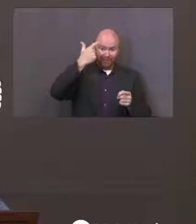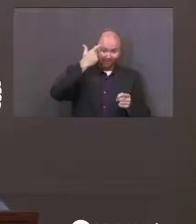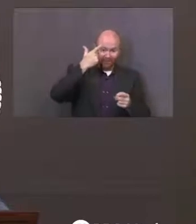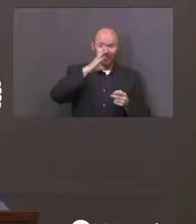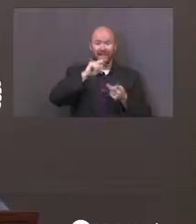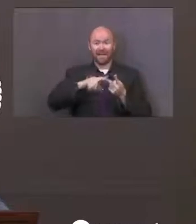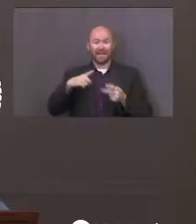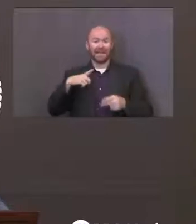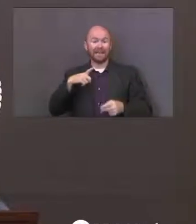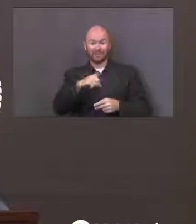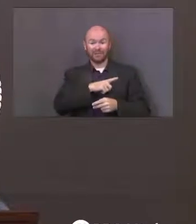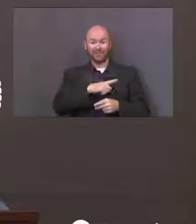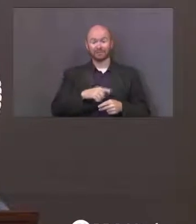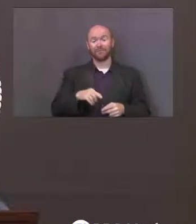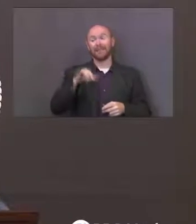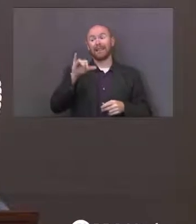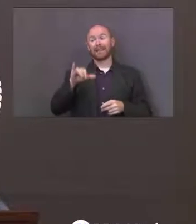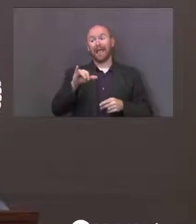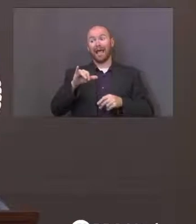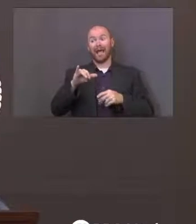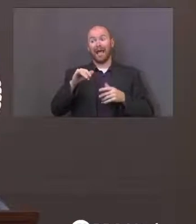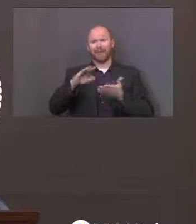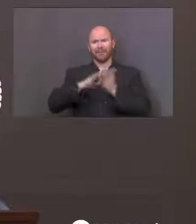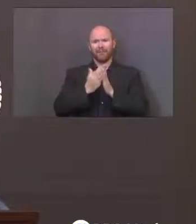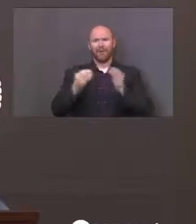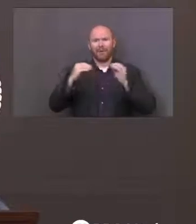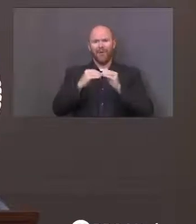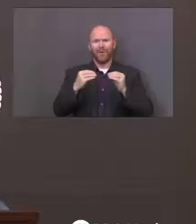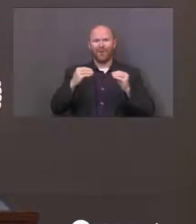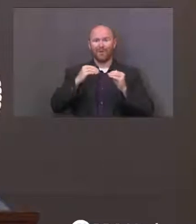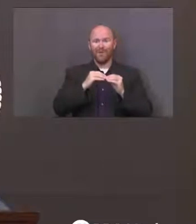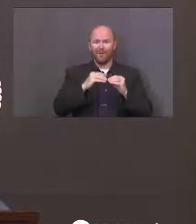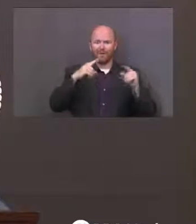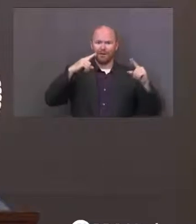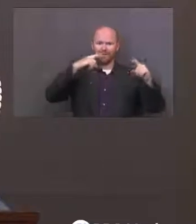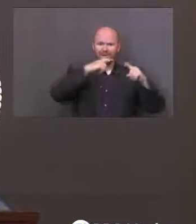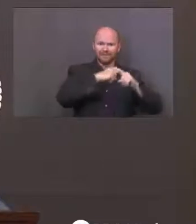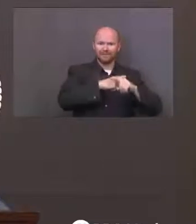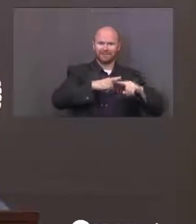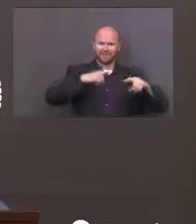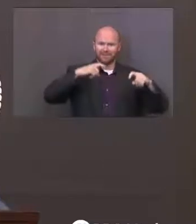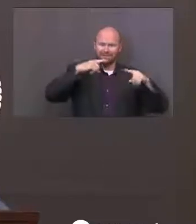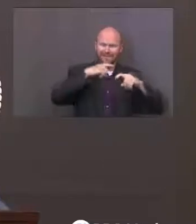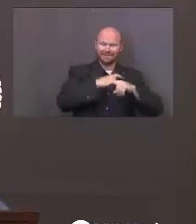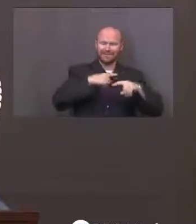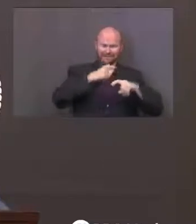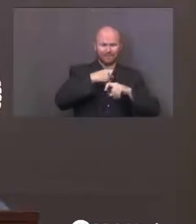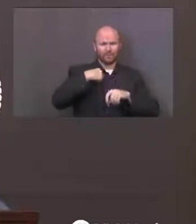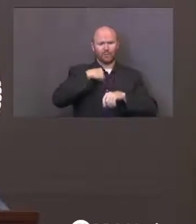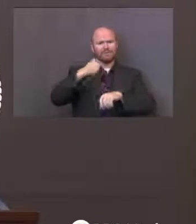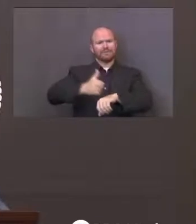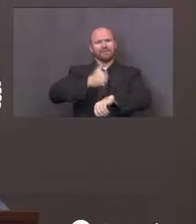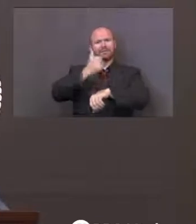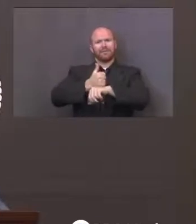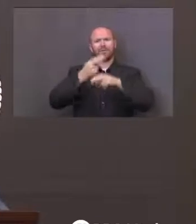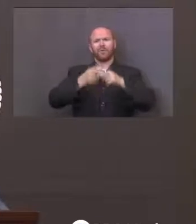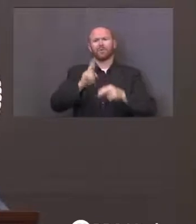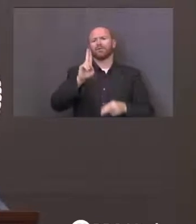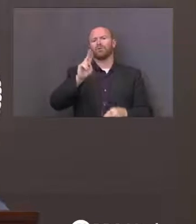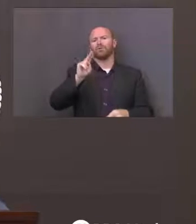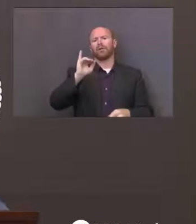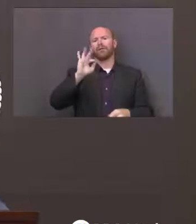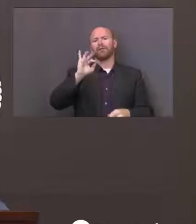made. Over time, that response got more and more complicated as we brought together, as the governor said, the unified command, to the point where we have